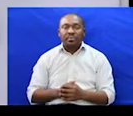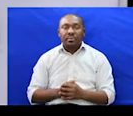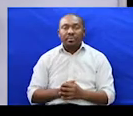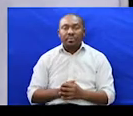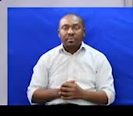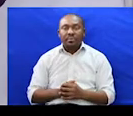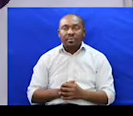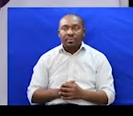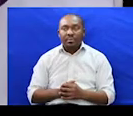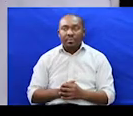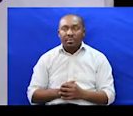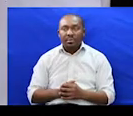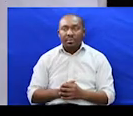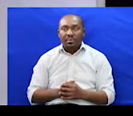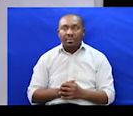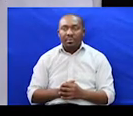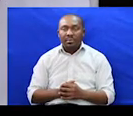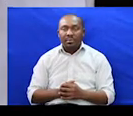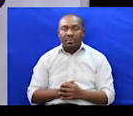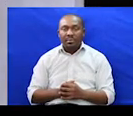small building